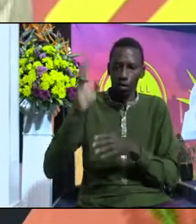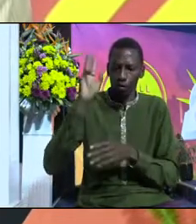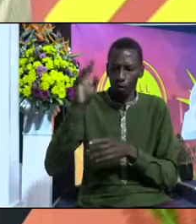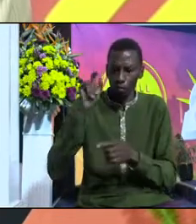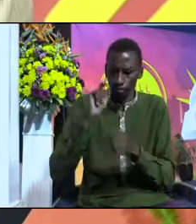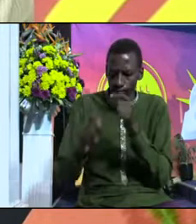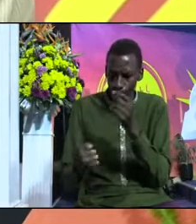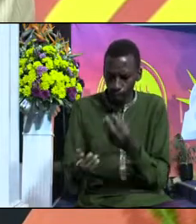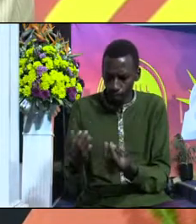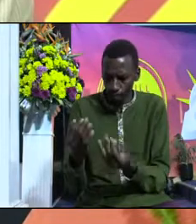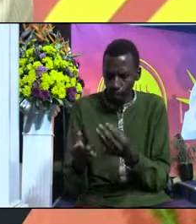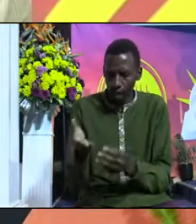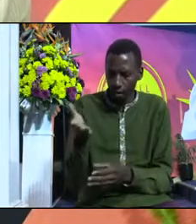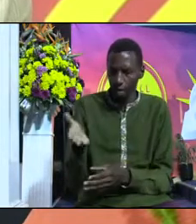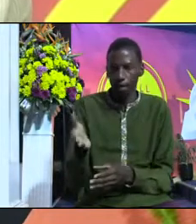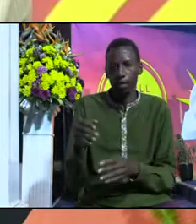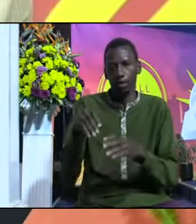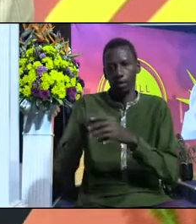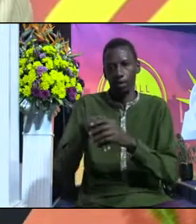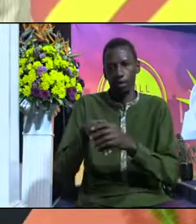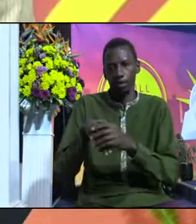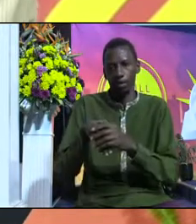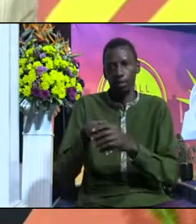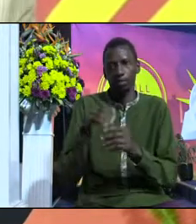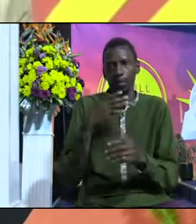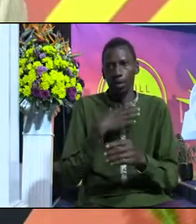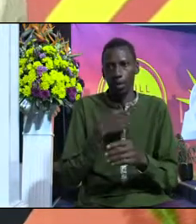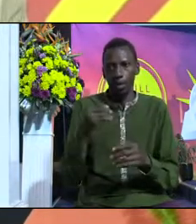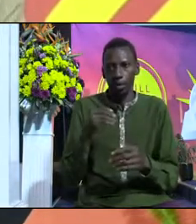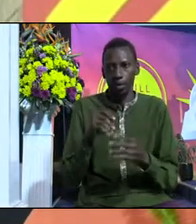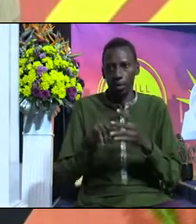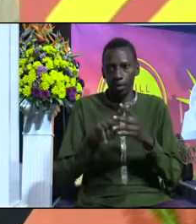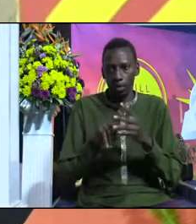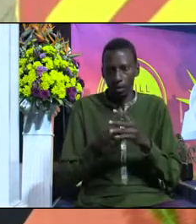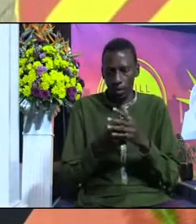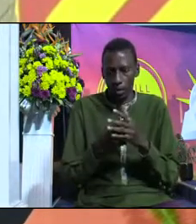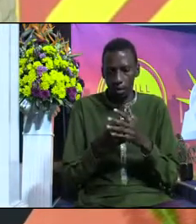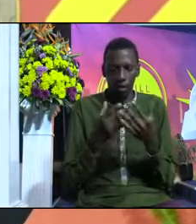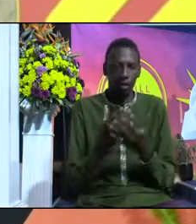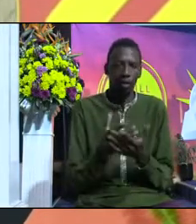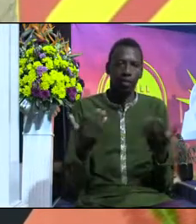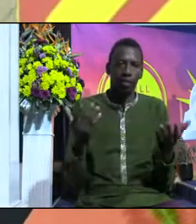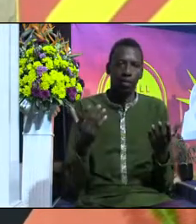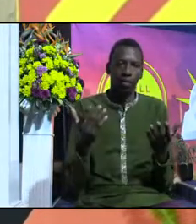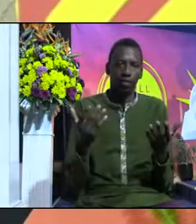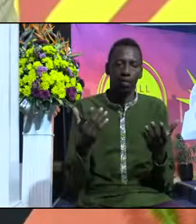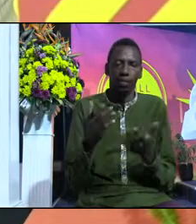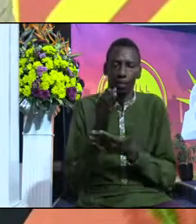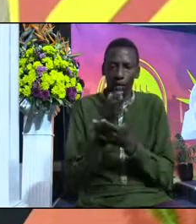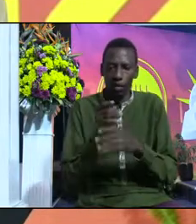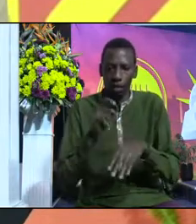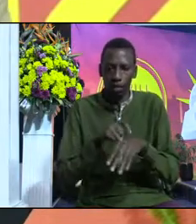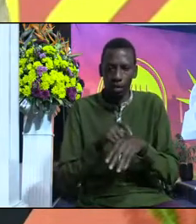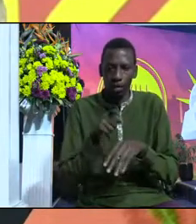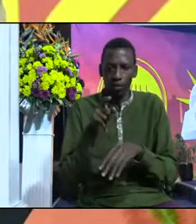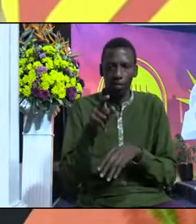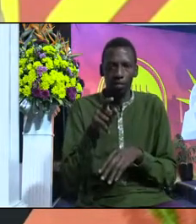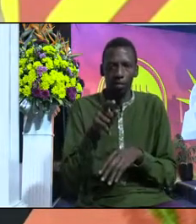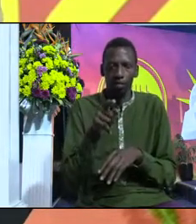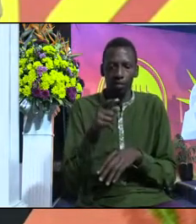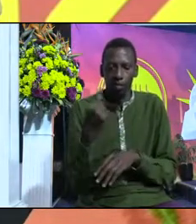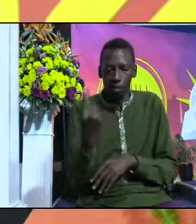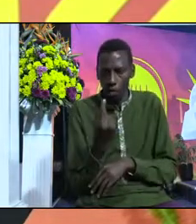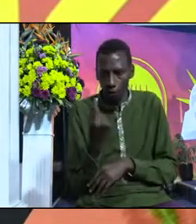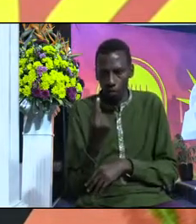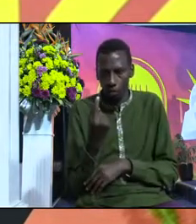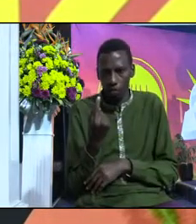down there on the inside and start something to turning. Sometimes you're down all by